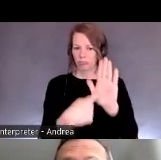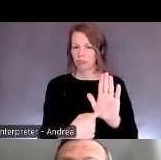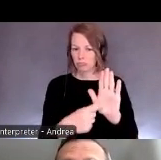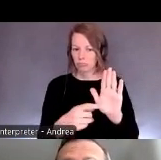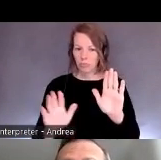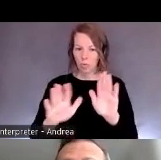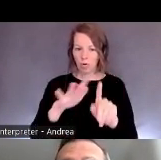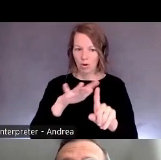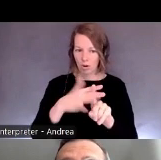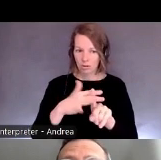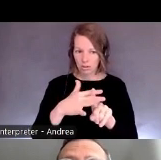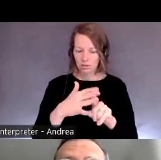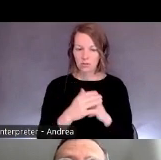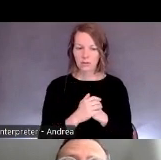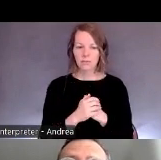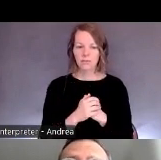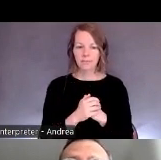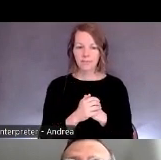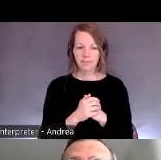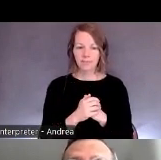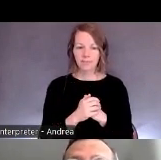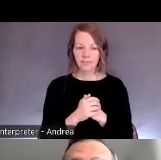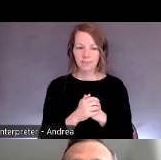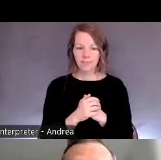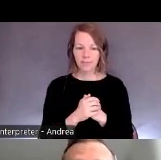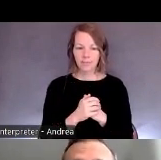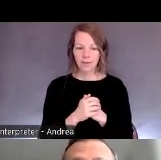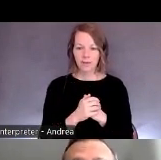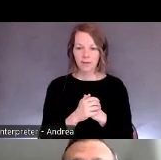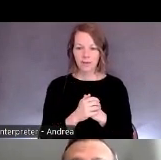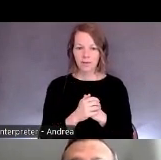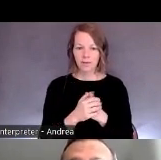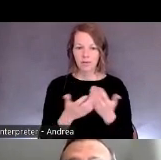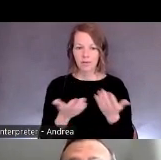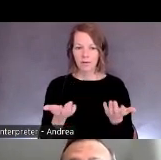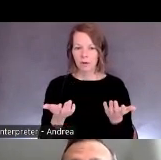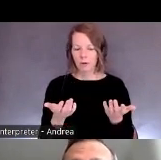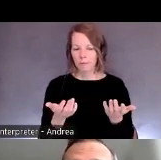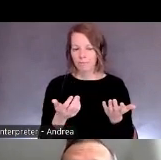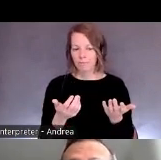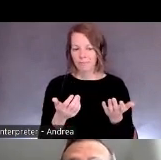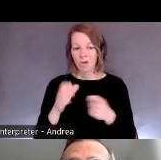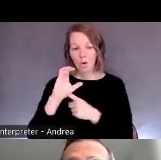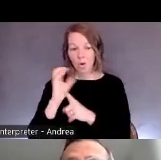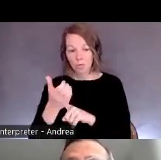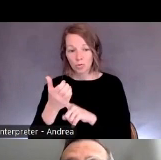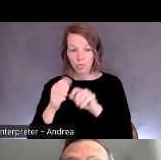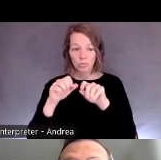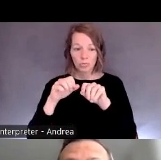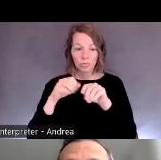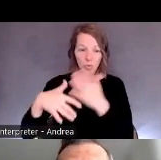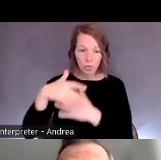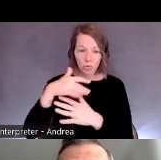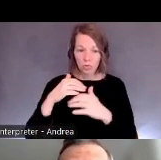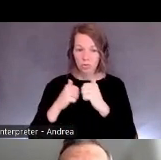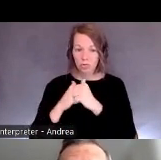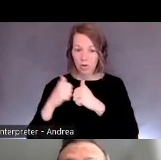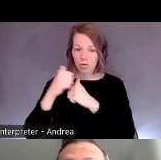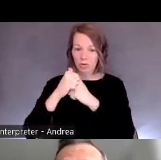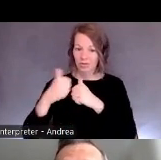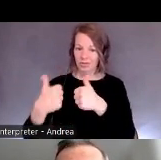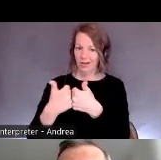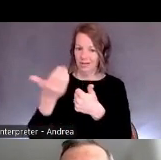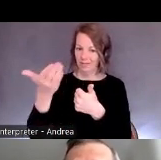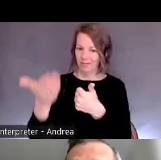education questions are answered in context. So things like the issues of culture, social structure, and the challenges of being a teacher.